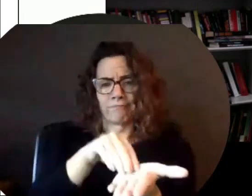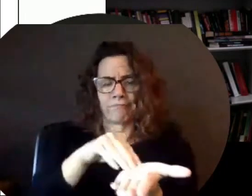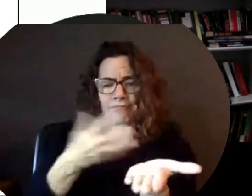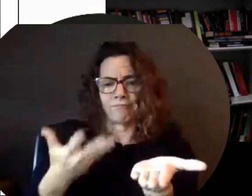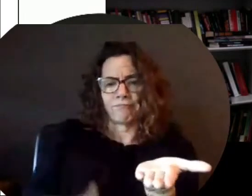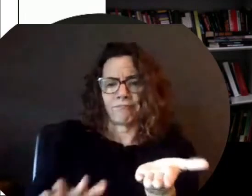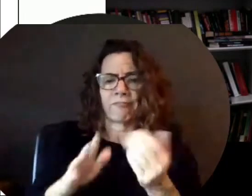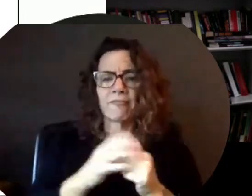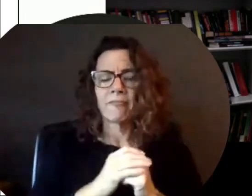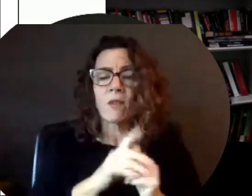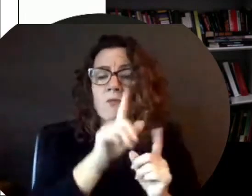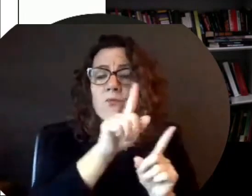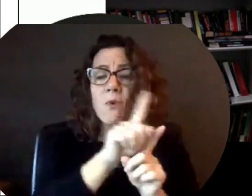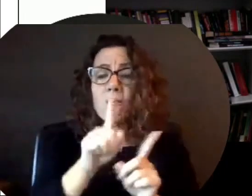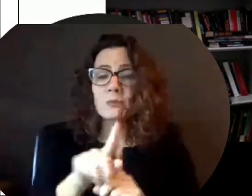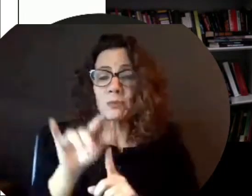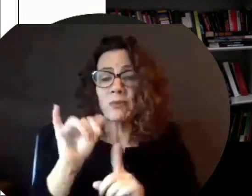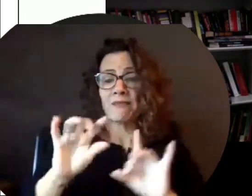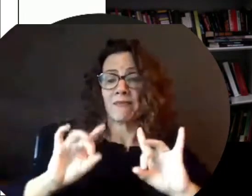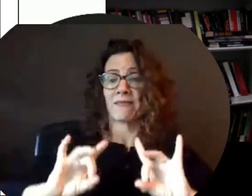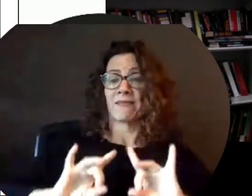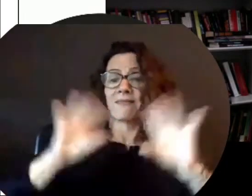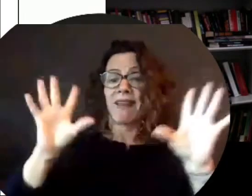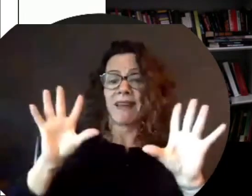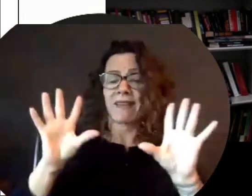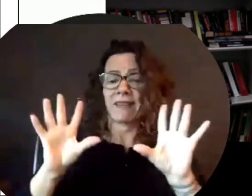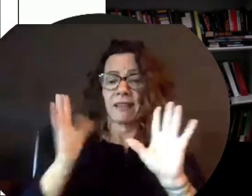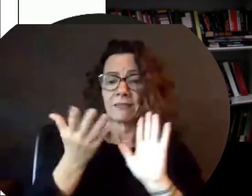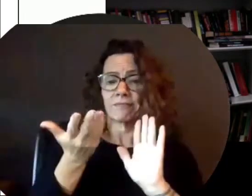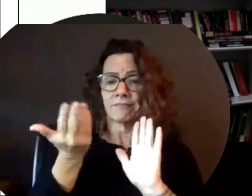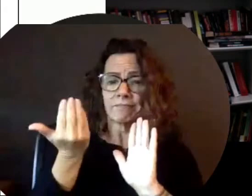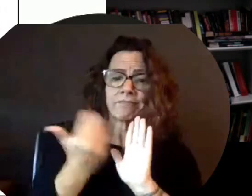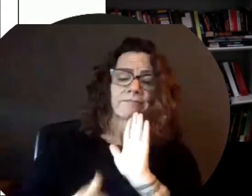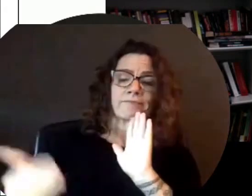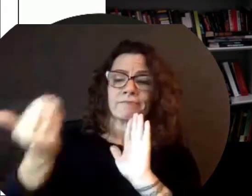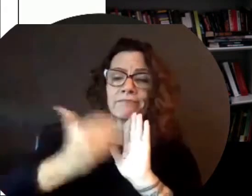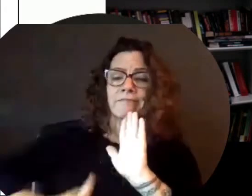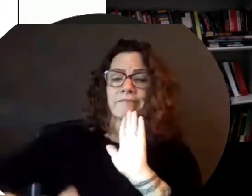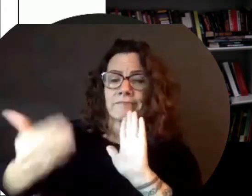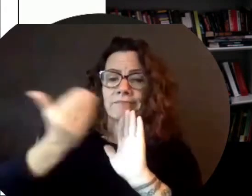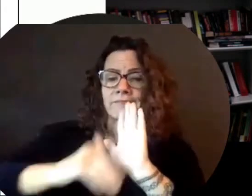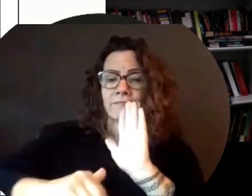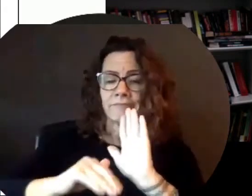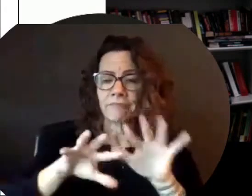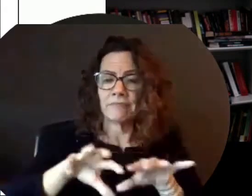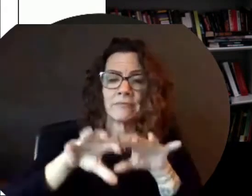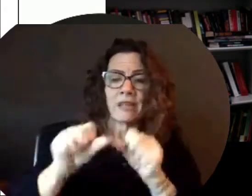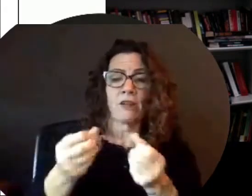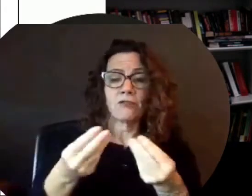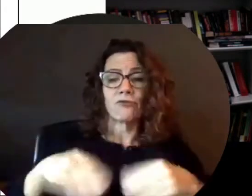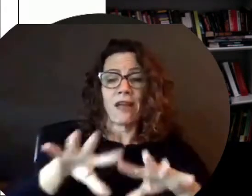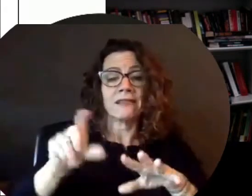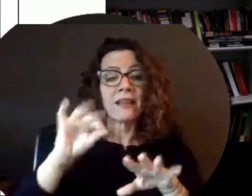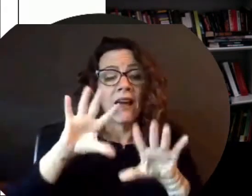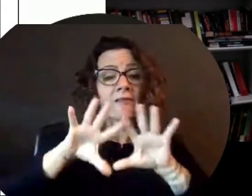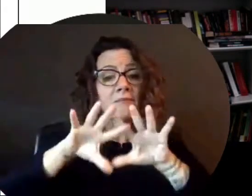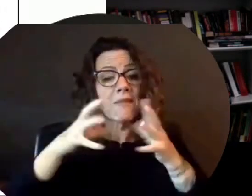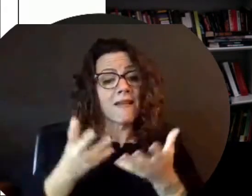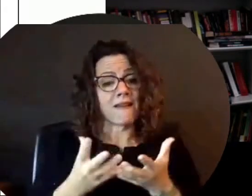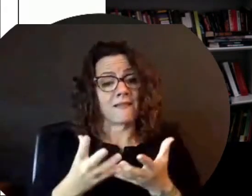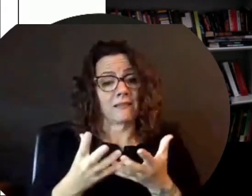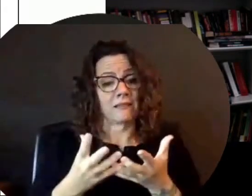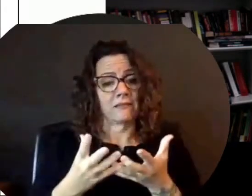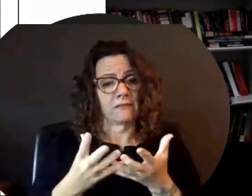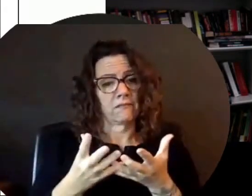reterritorializing of the planet itself that can be understood and under the rubric of cannibalizing. It reminds me of Dolores